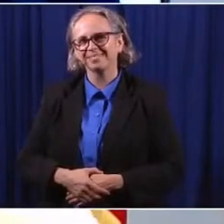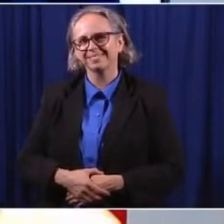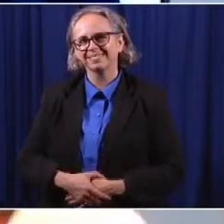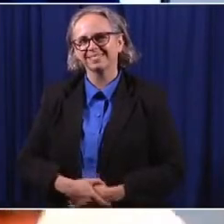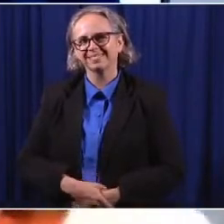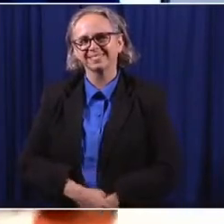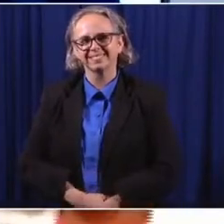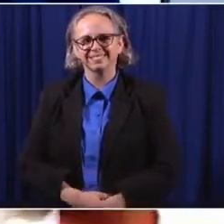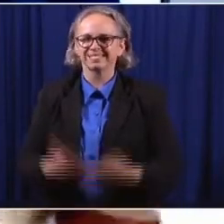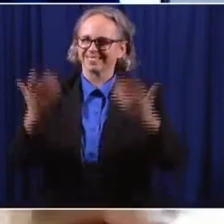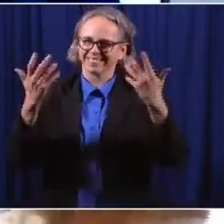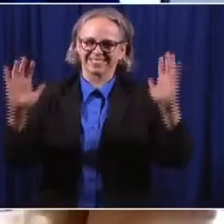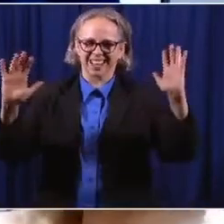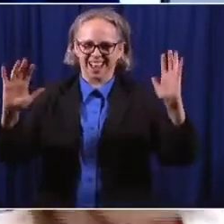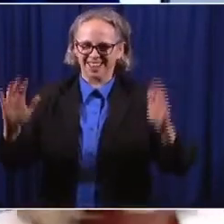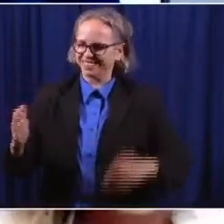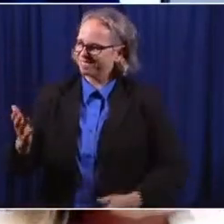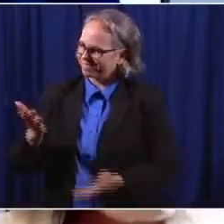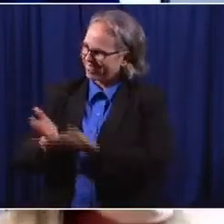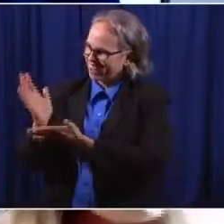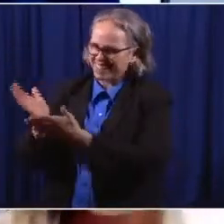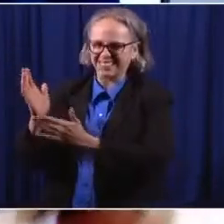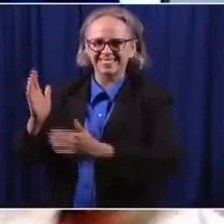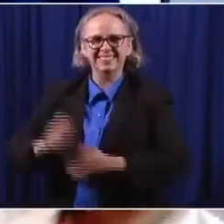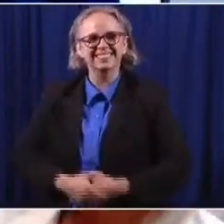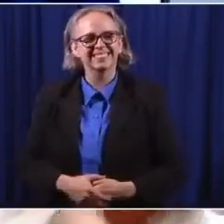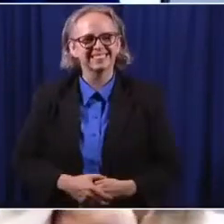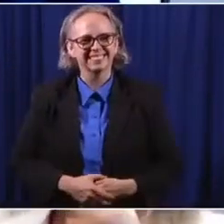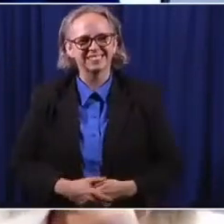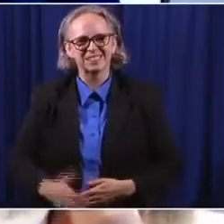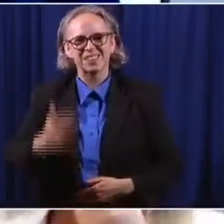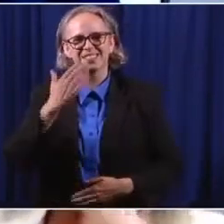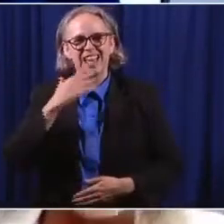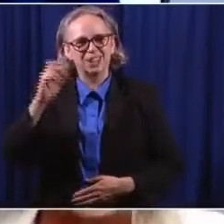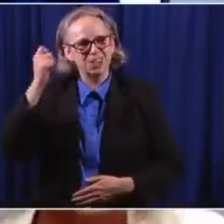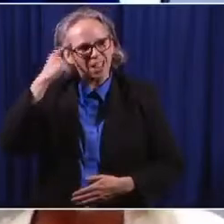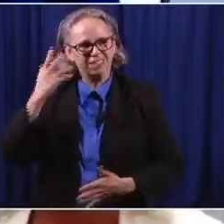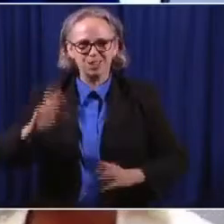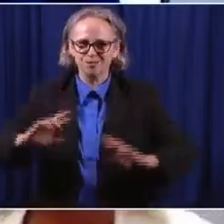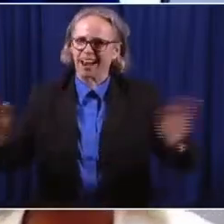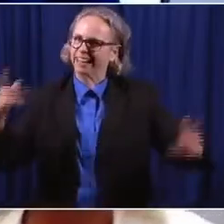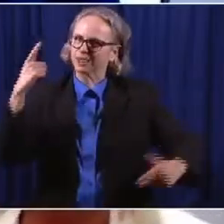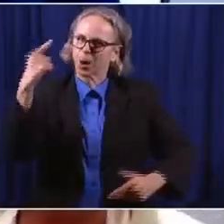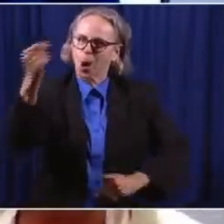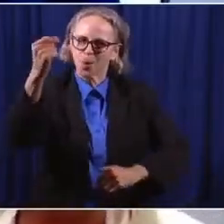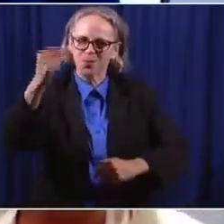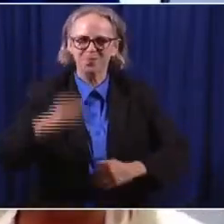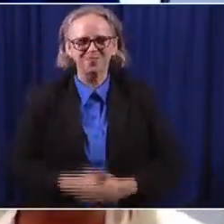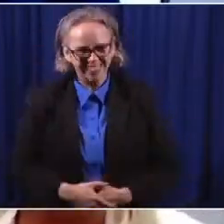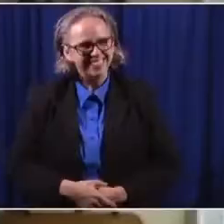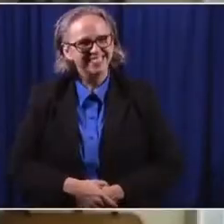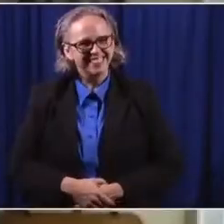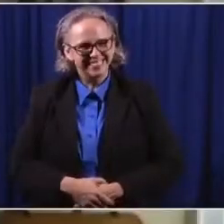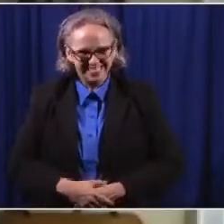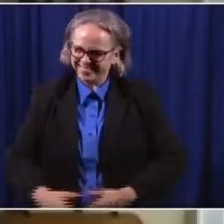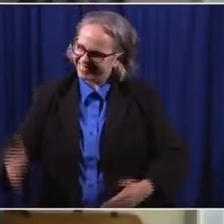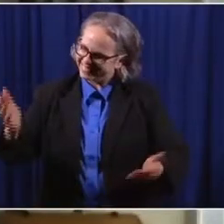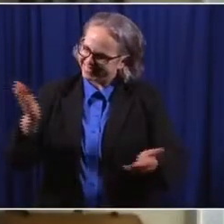All done. All right. Thank you, Governor. We're ready to go. All right. Thank you very much.